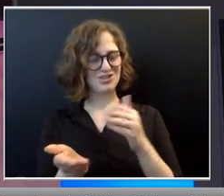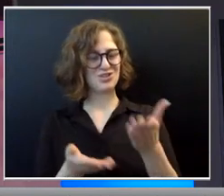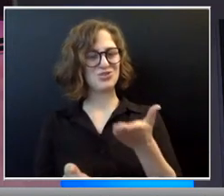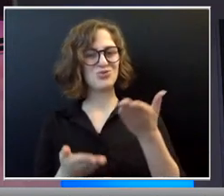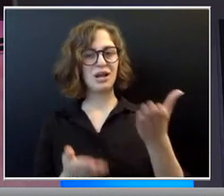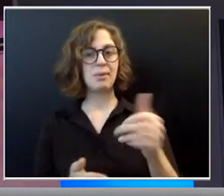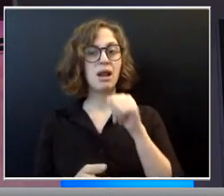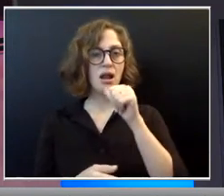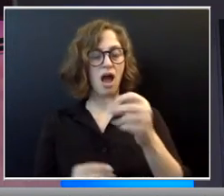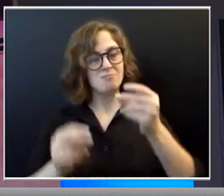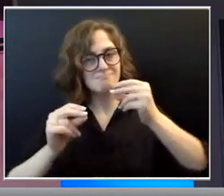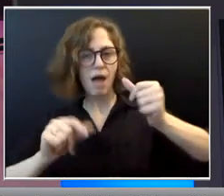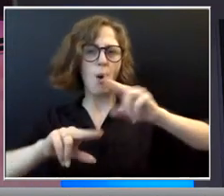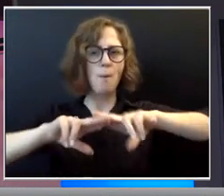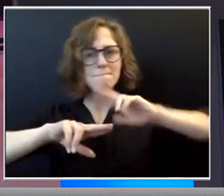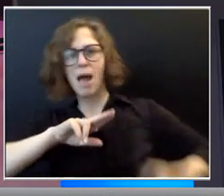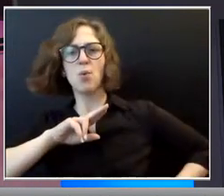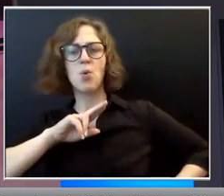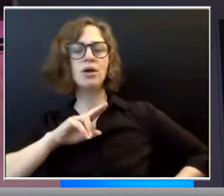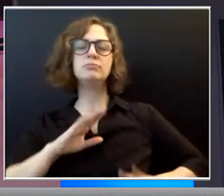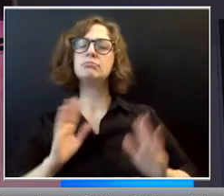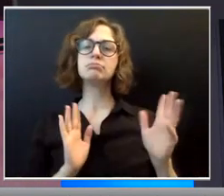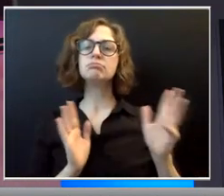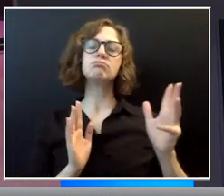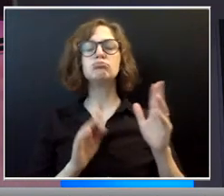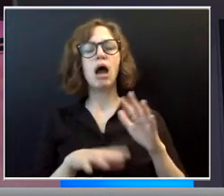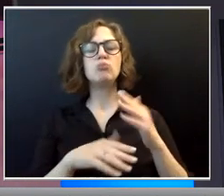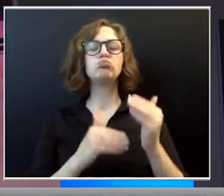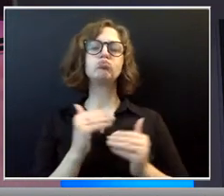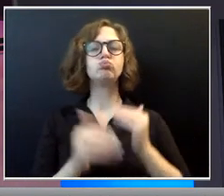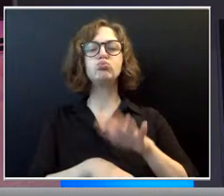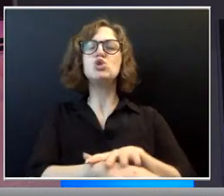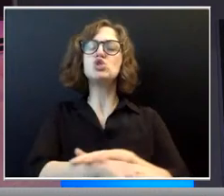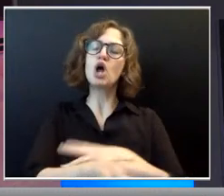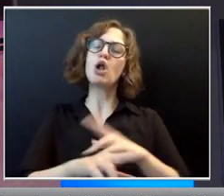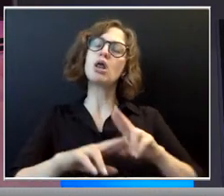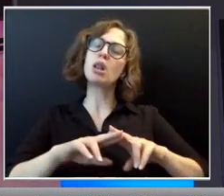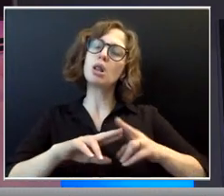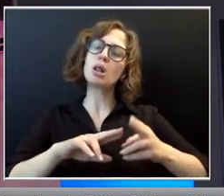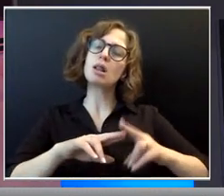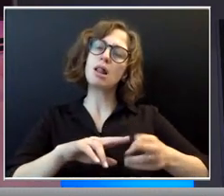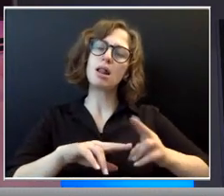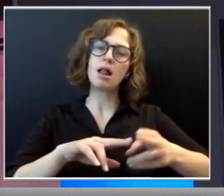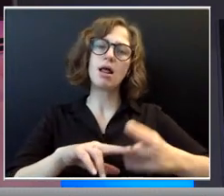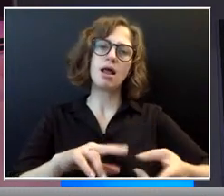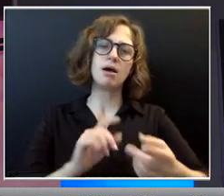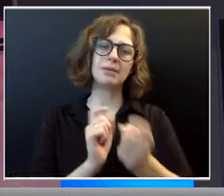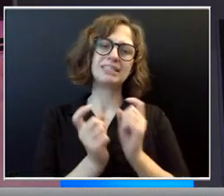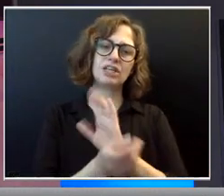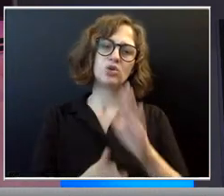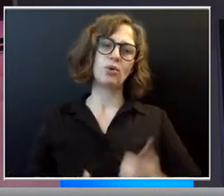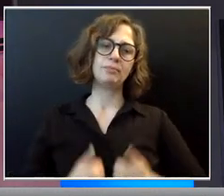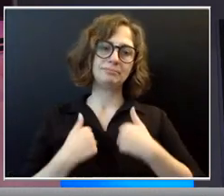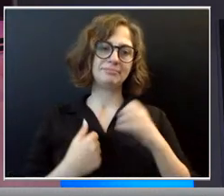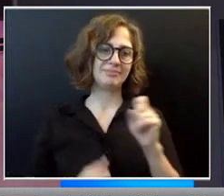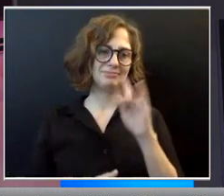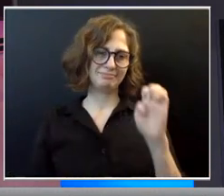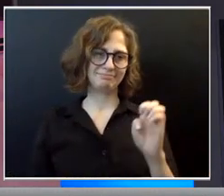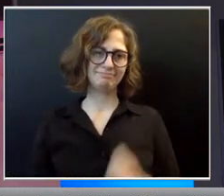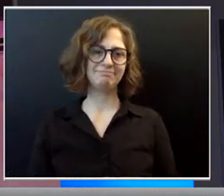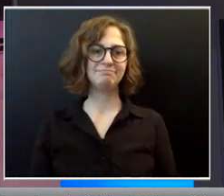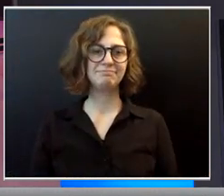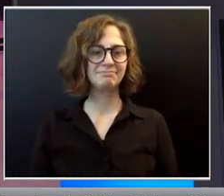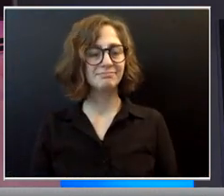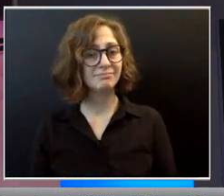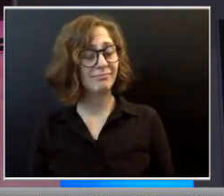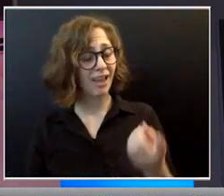it gradually with lifestyle changes. Dr. Sheldon, have you ever had a patient take such control